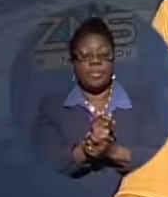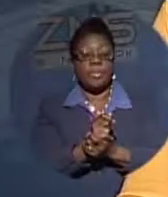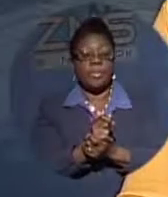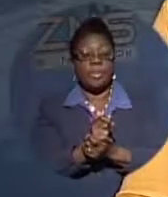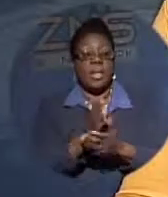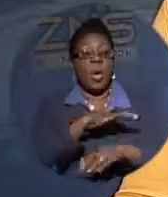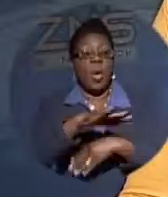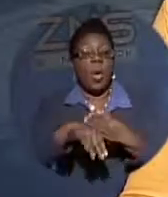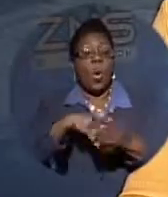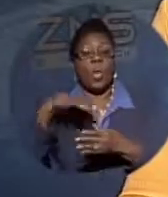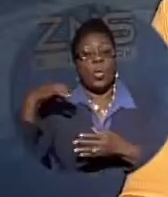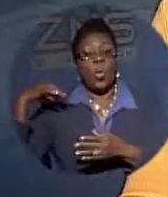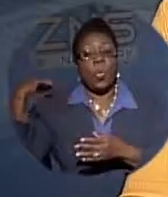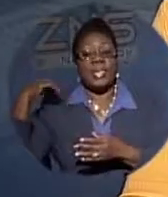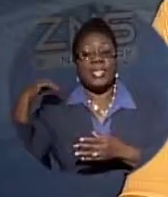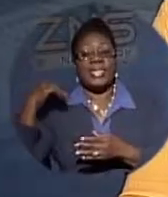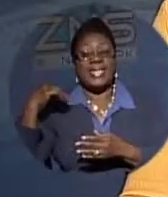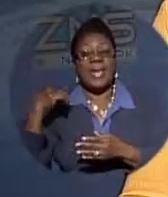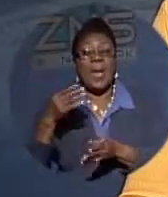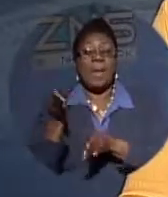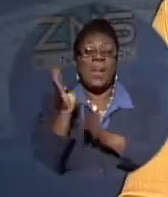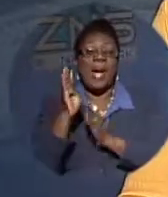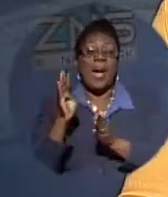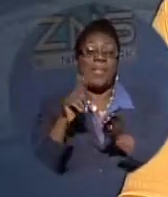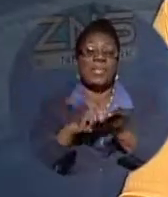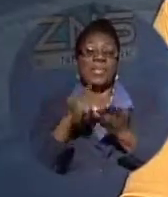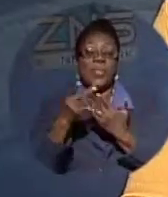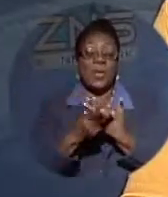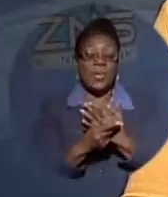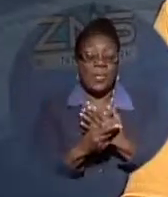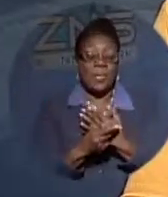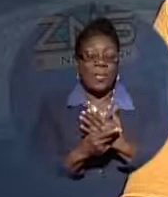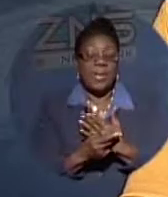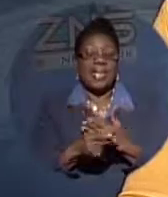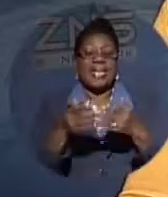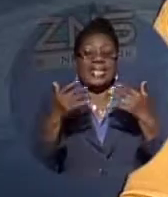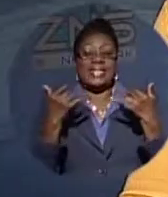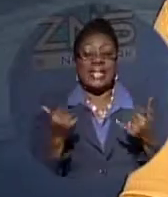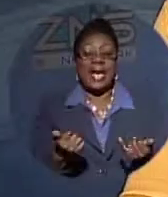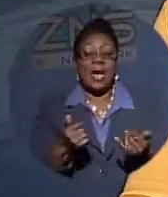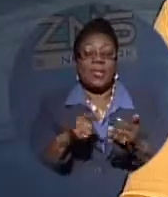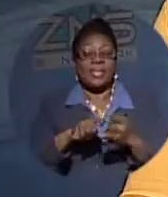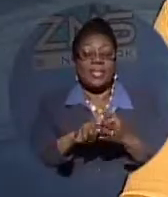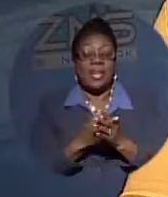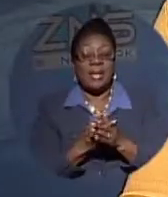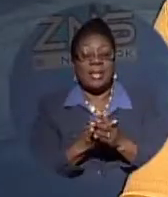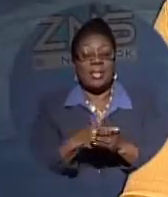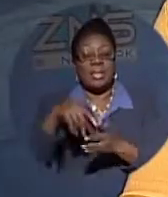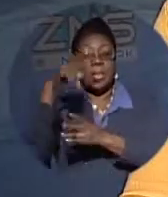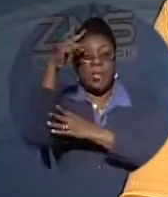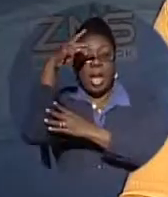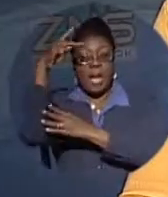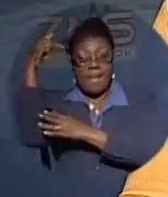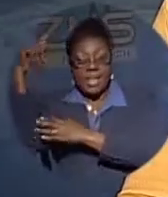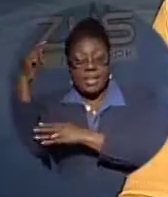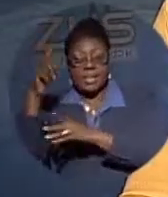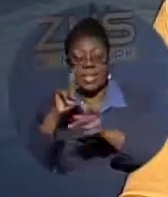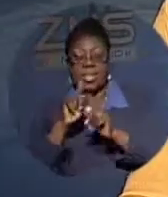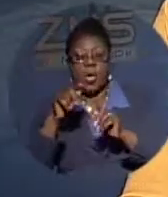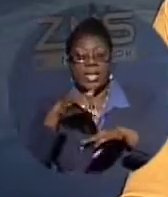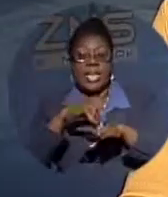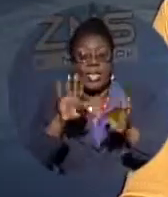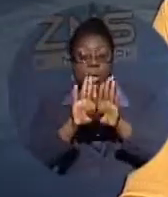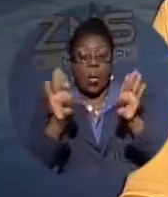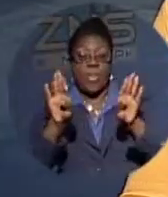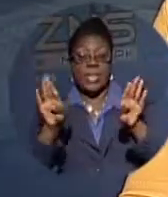Well, the Volunteer Bahamas program is now official. The program was launched moments ago. Prime Minister Ingraham brought opening remarks at the launch. The